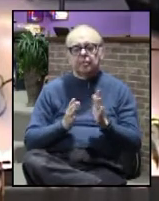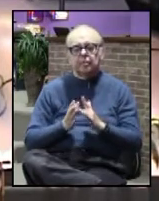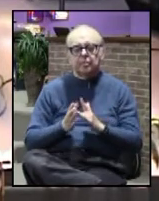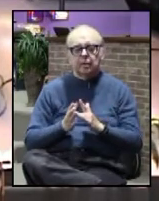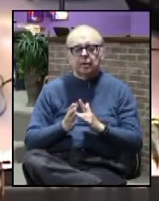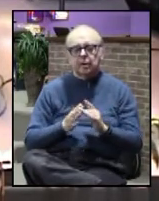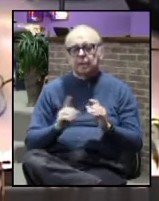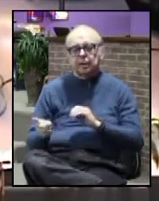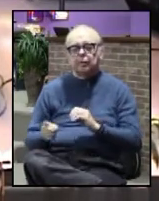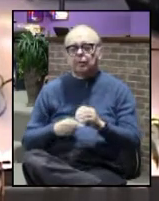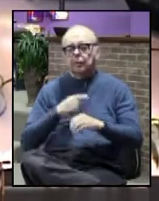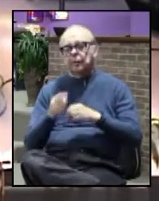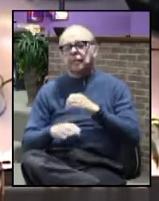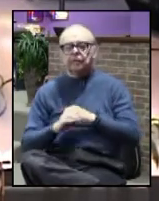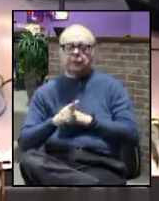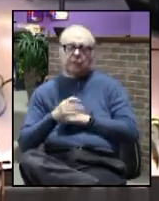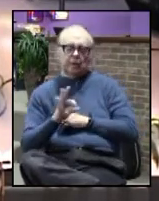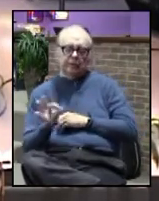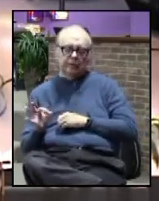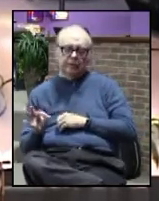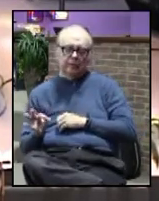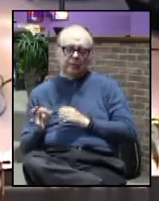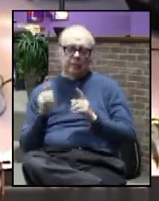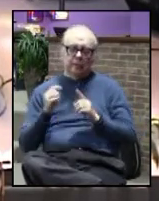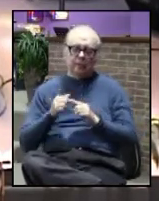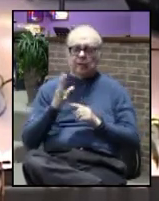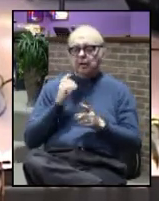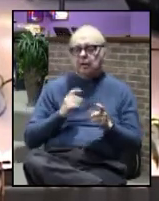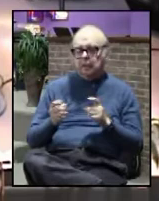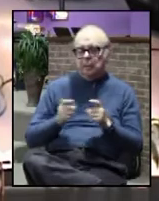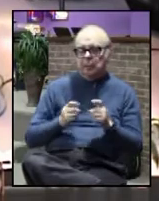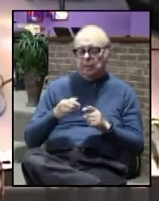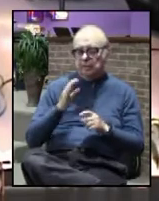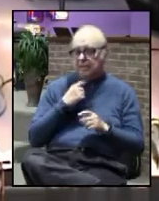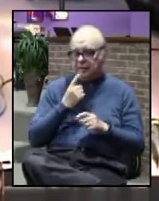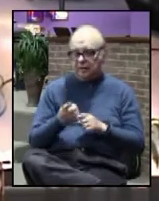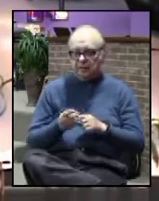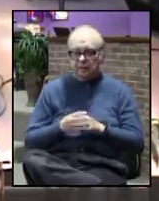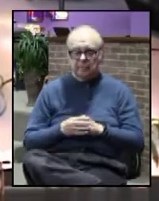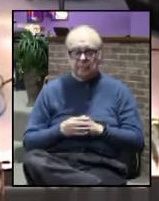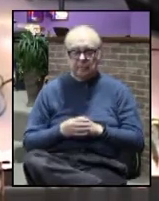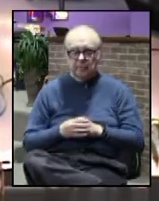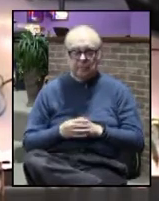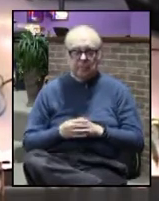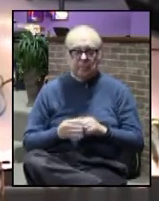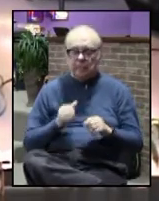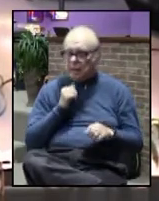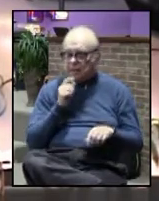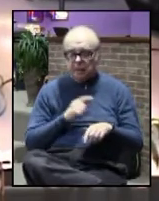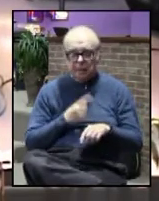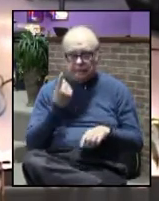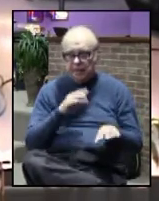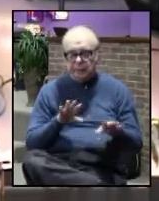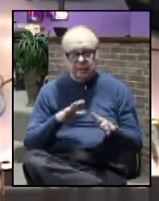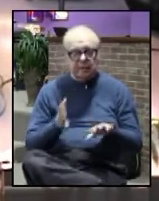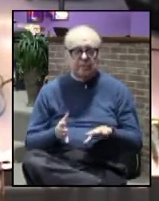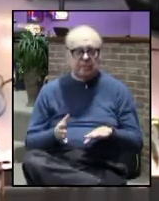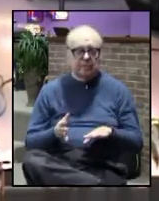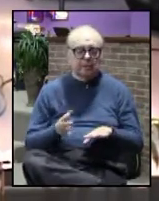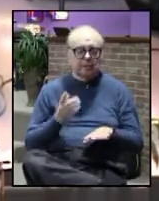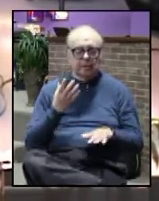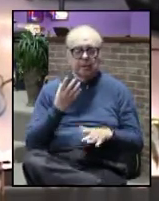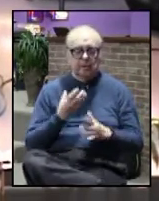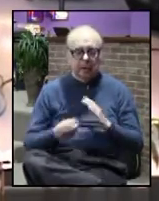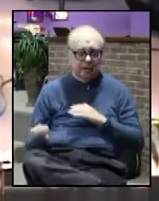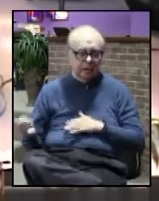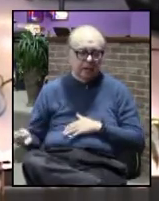the cliff and going over until God takes over. And God says, not time yet for him to die. He's out of